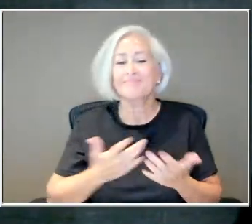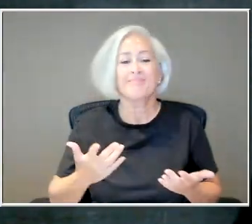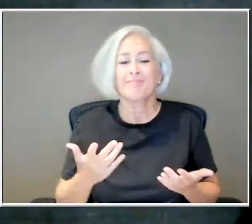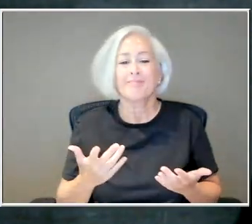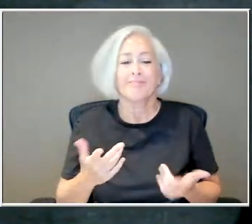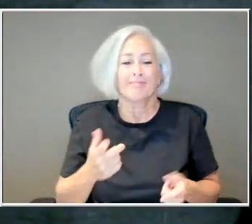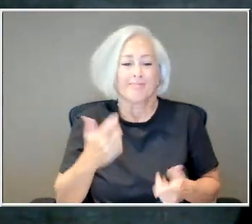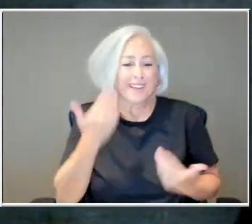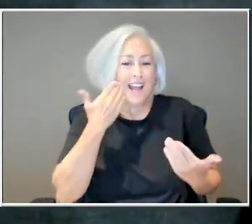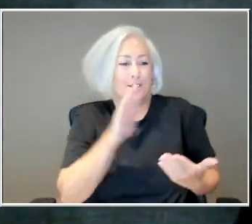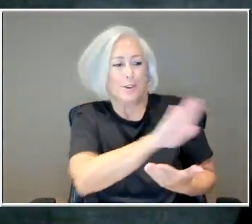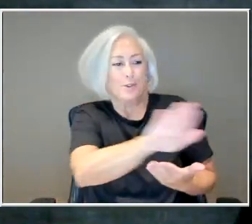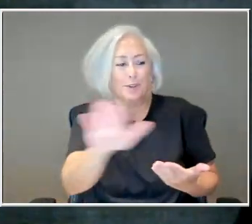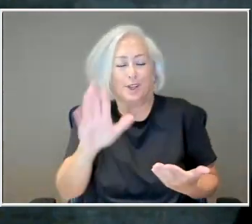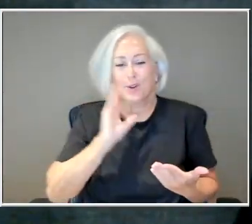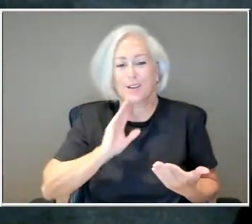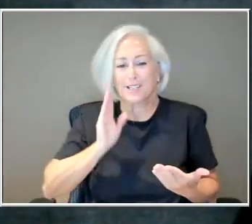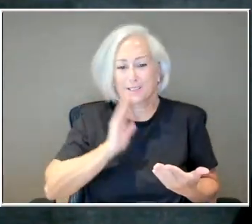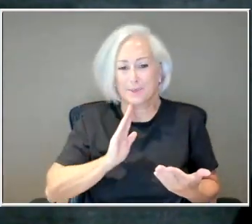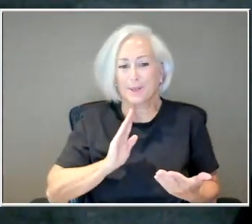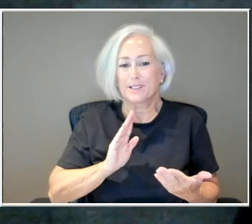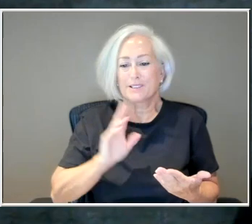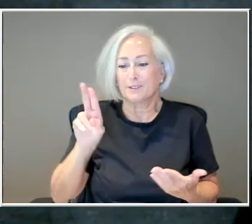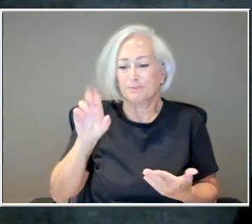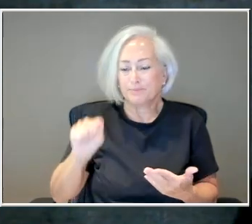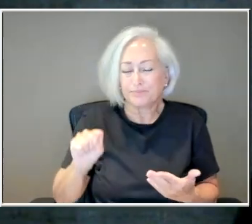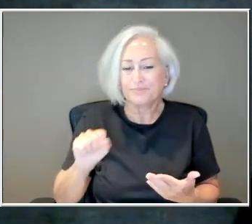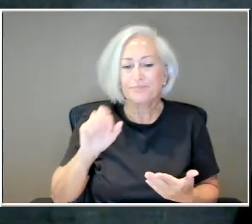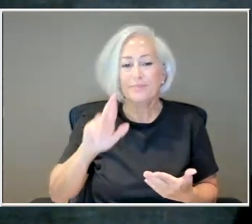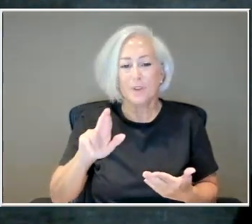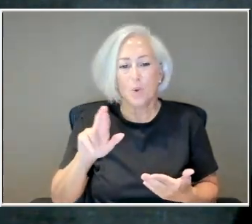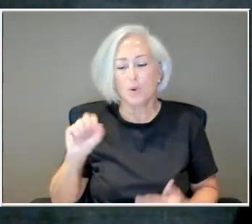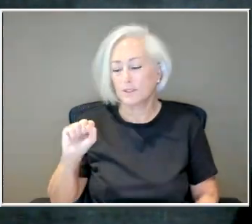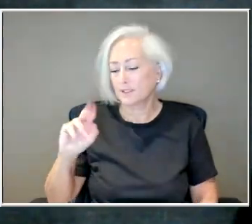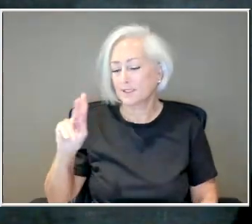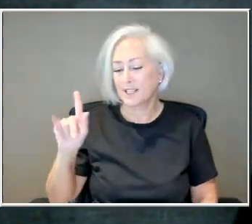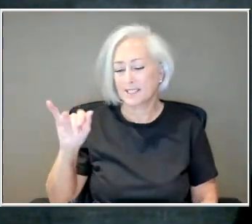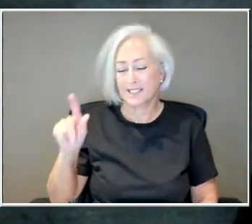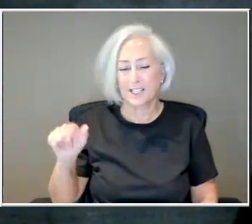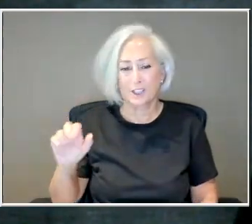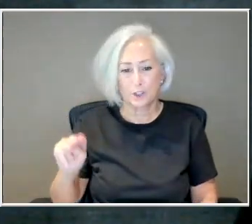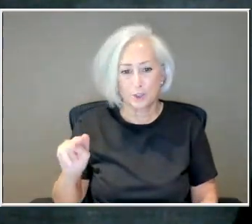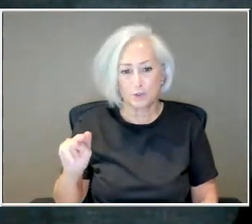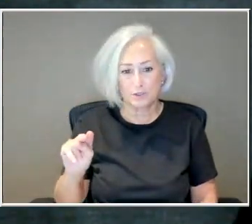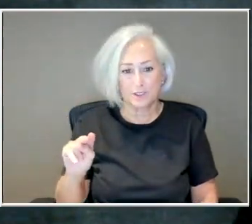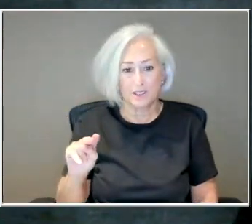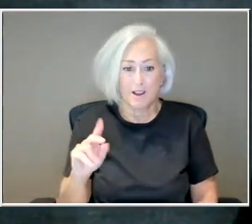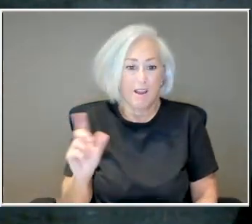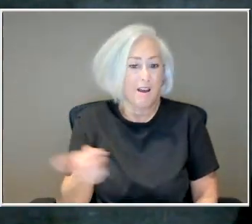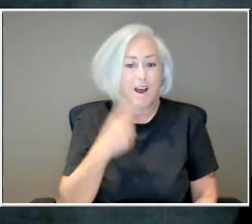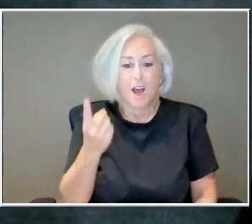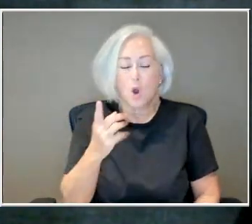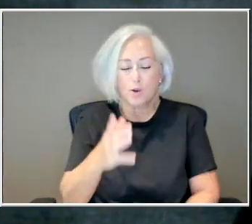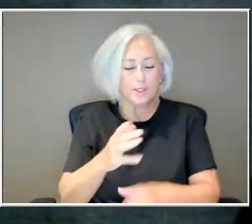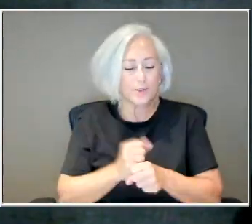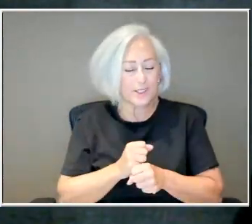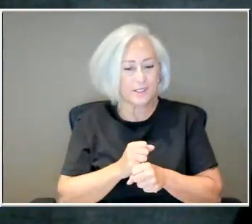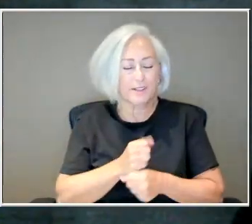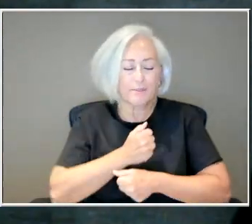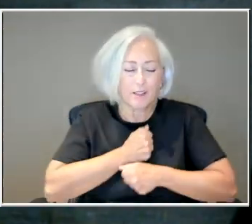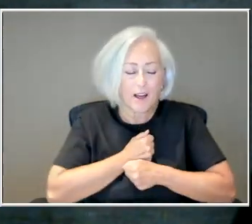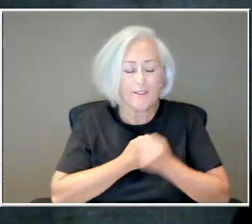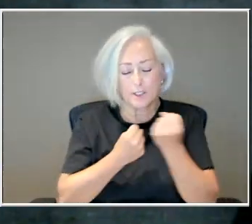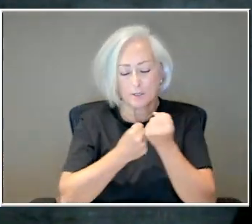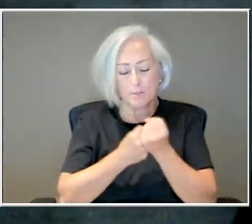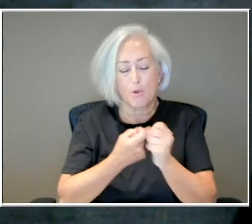United States or anyone outside of Saskatoon, but I never found anything but love and support from the staff that did